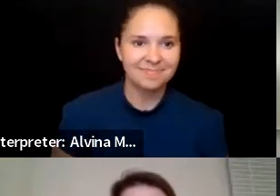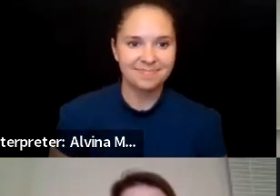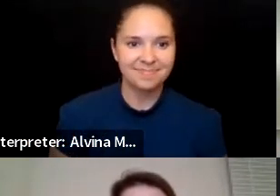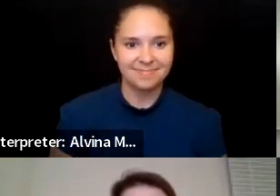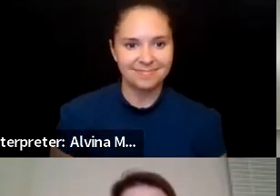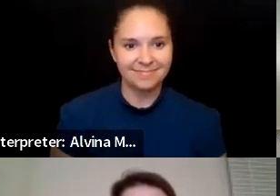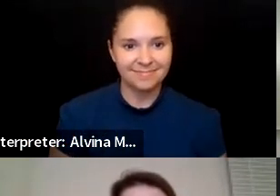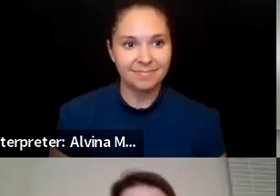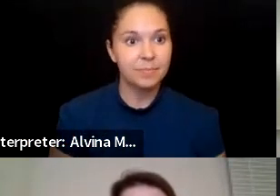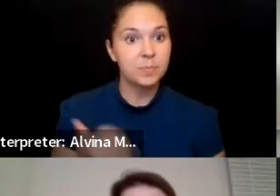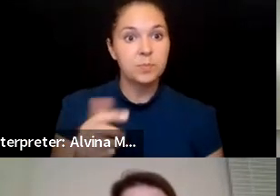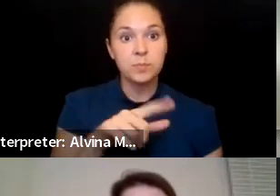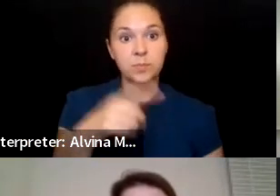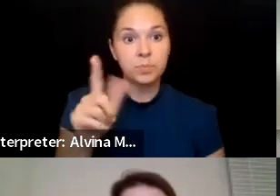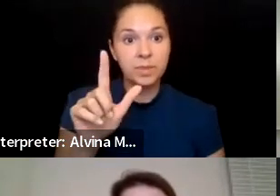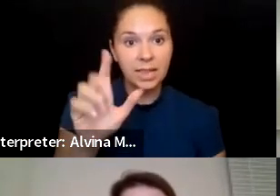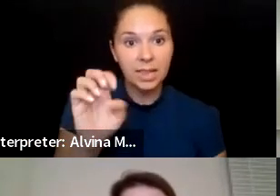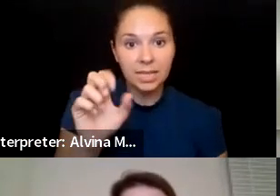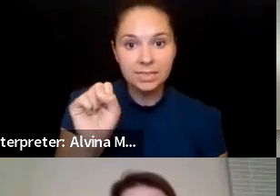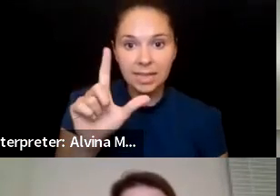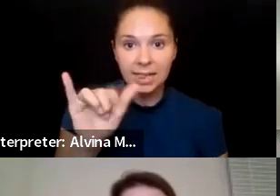All right, and Leslie, last up.